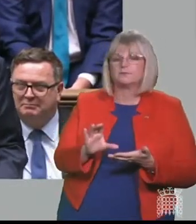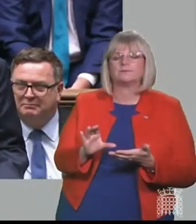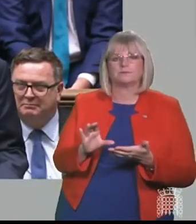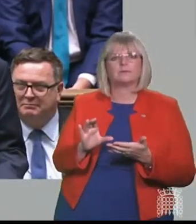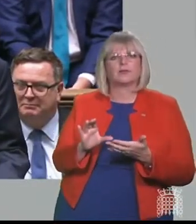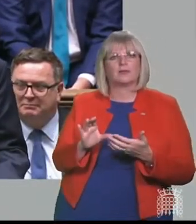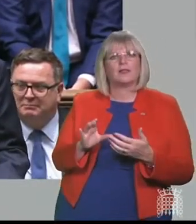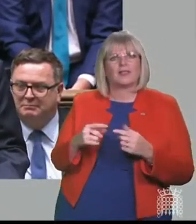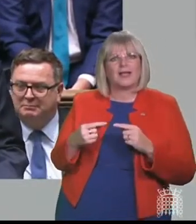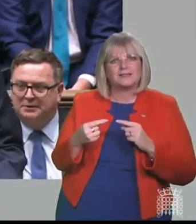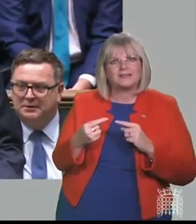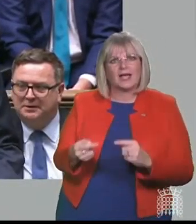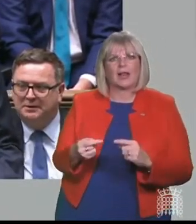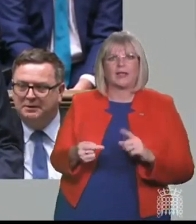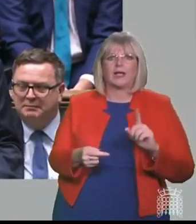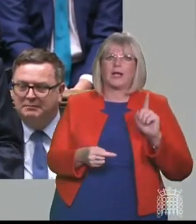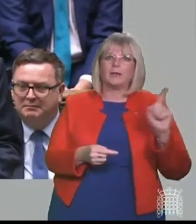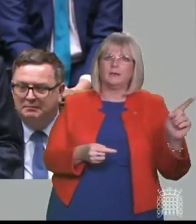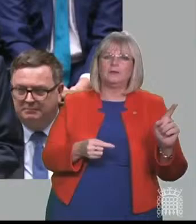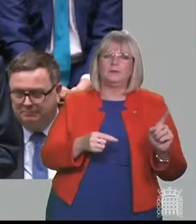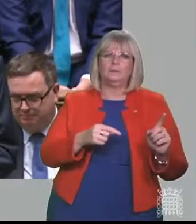Paramilitarism programme in Northern Ireland.